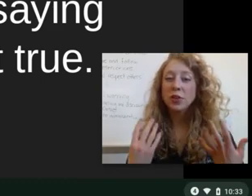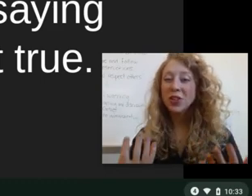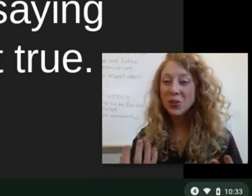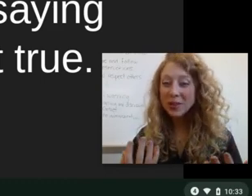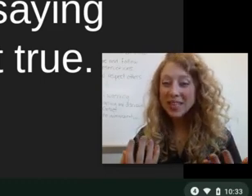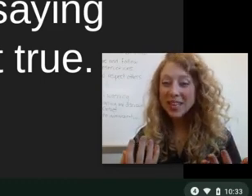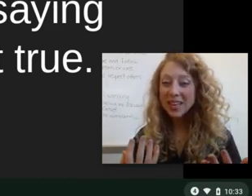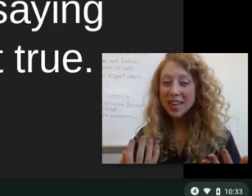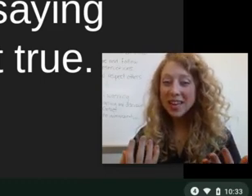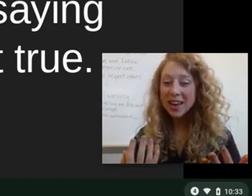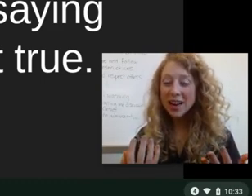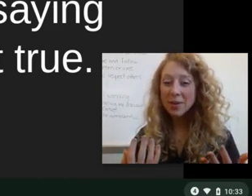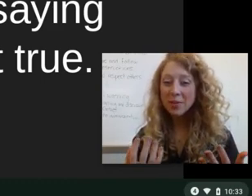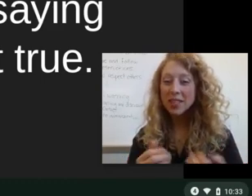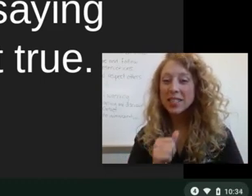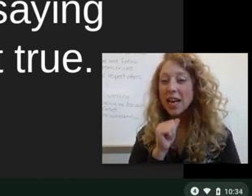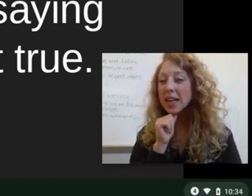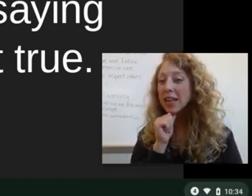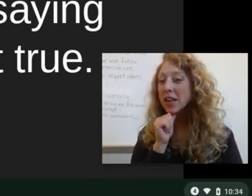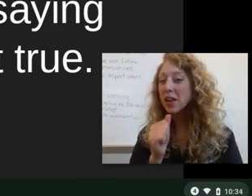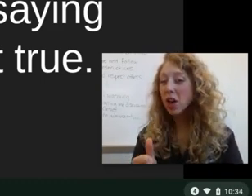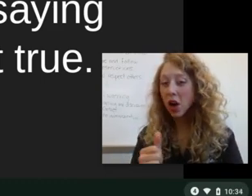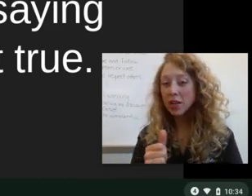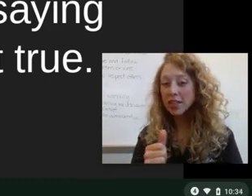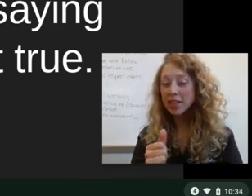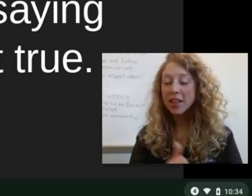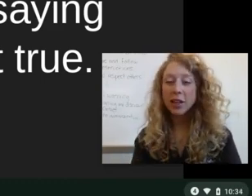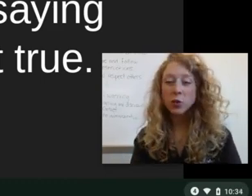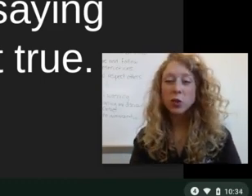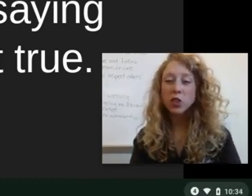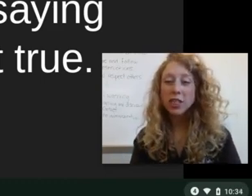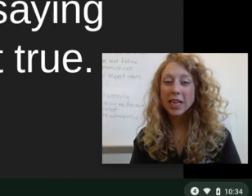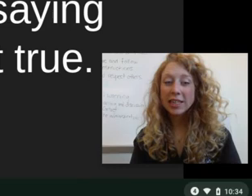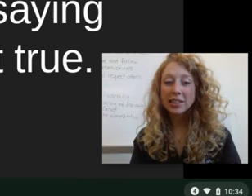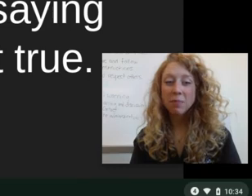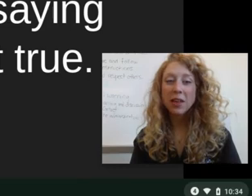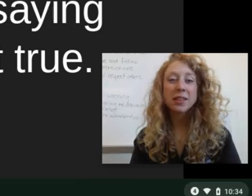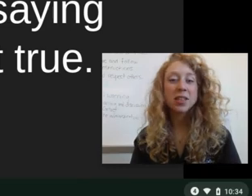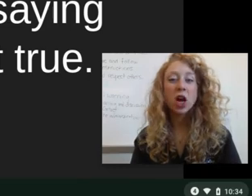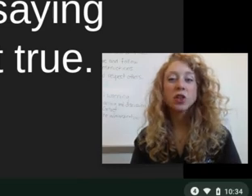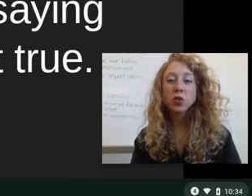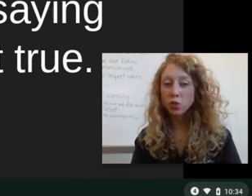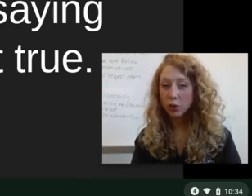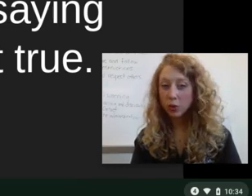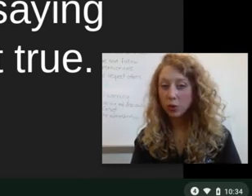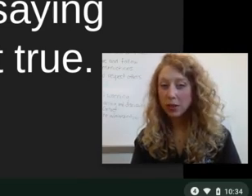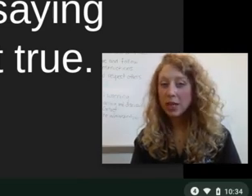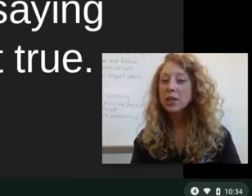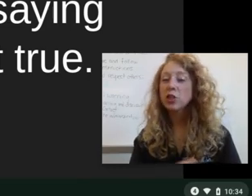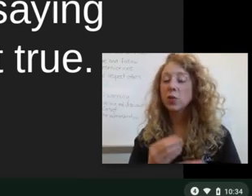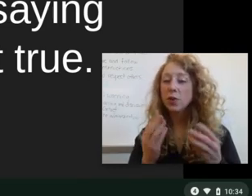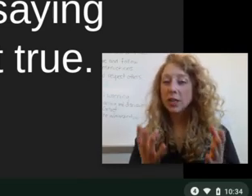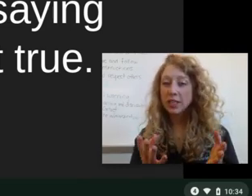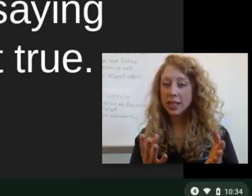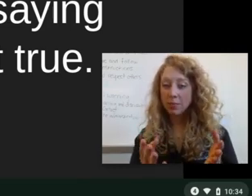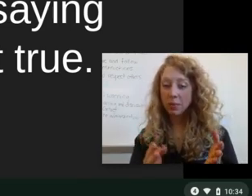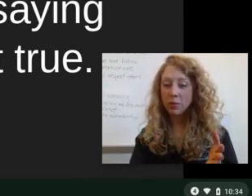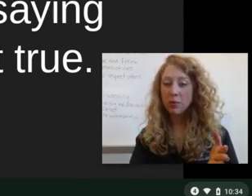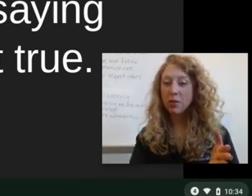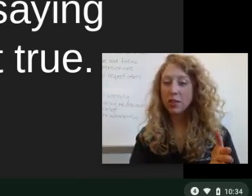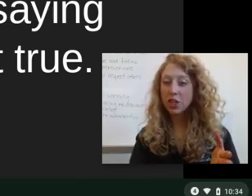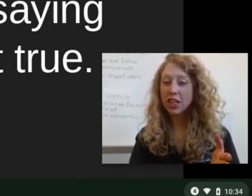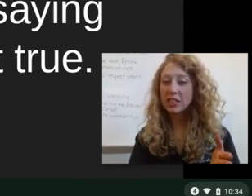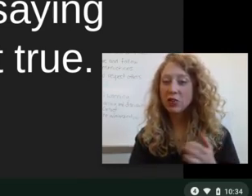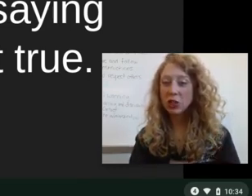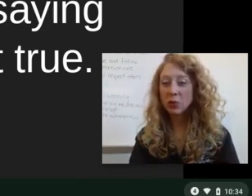So when you're using the sign not, that's when you're stating something is not true. So for